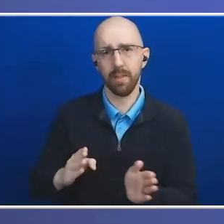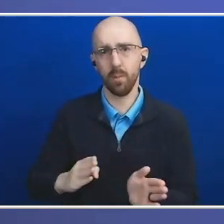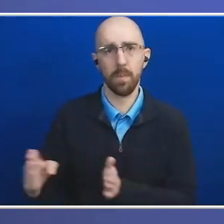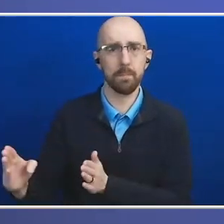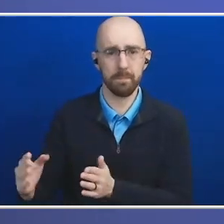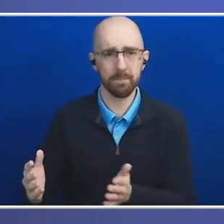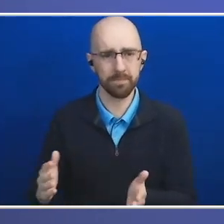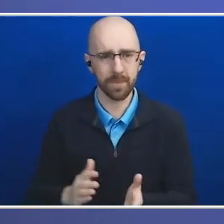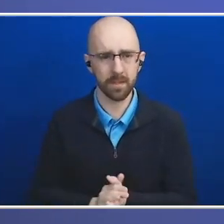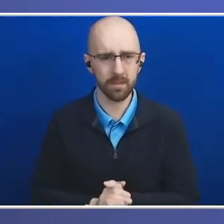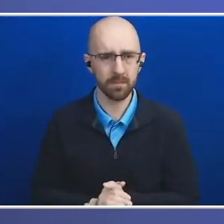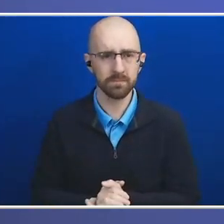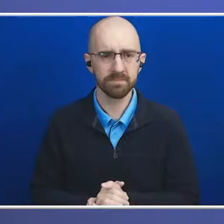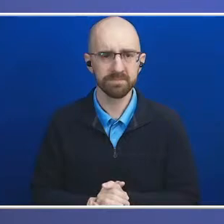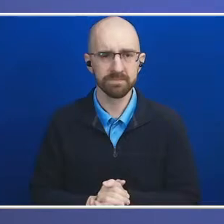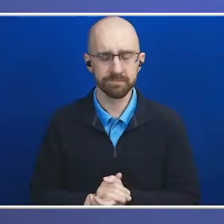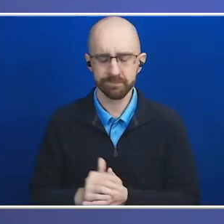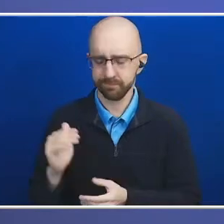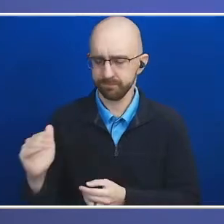then